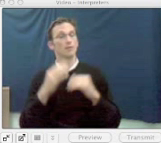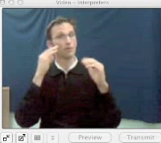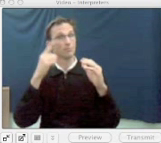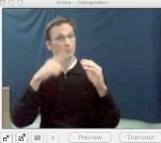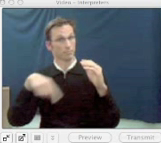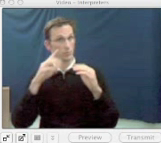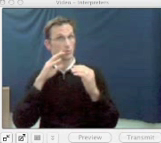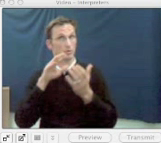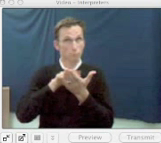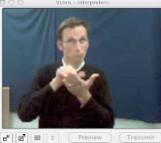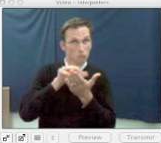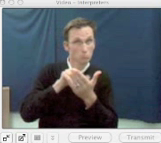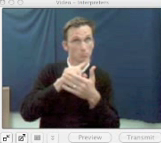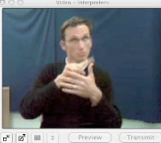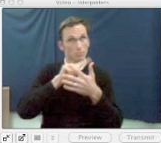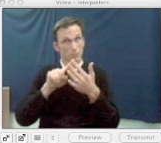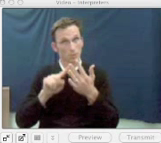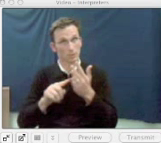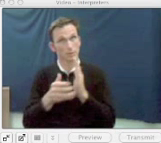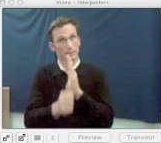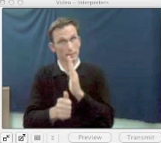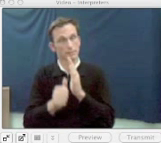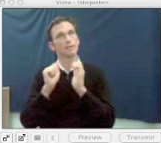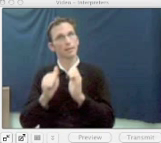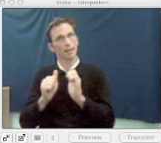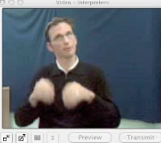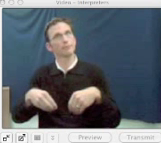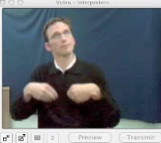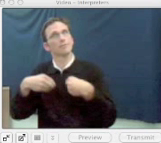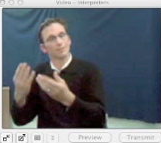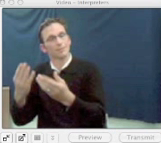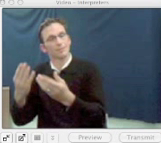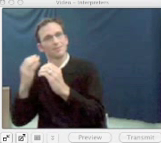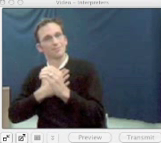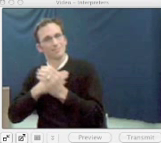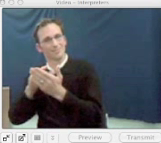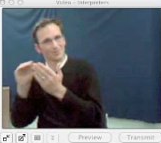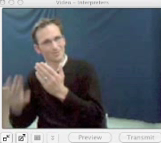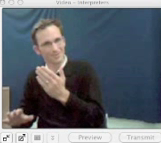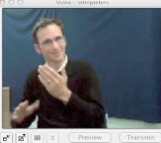them along to your students or mentees or colleagues.